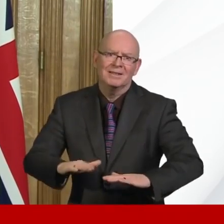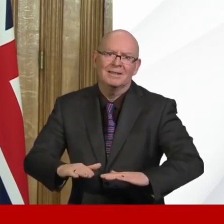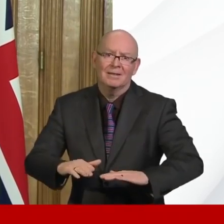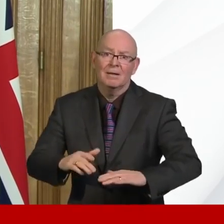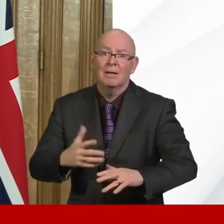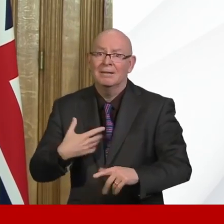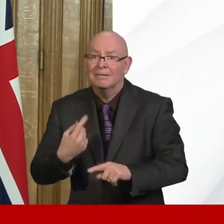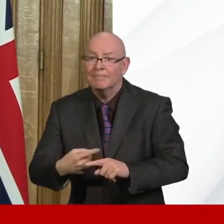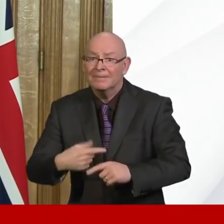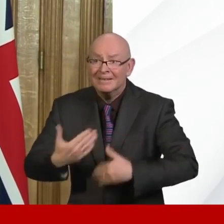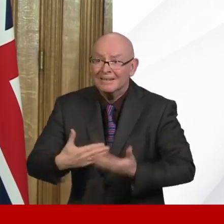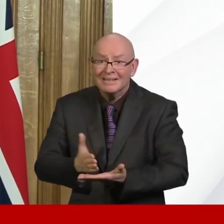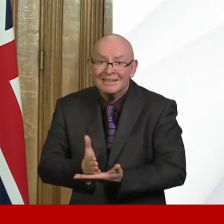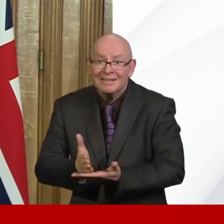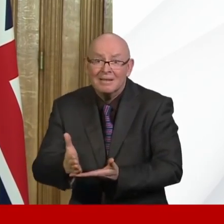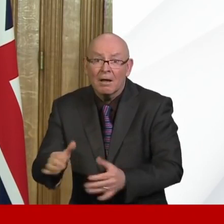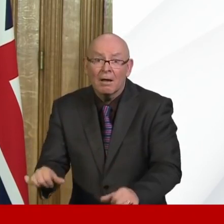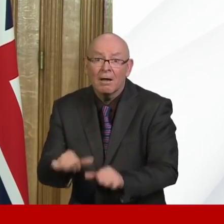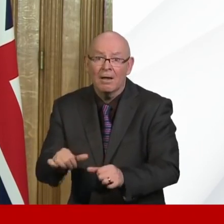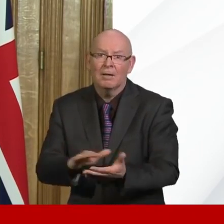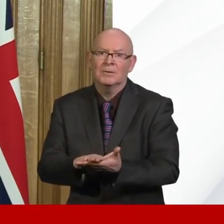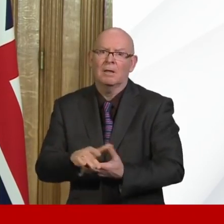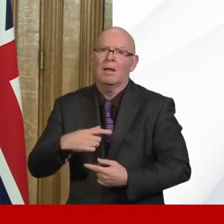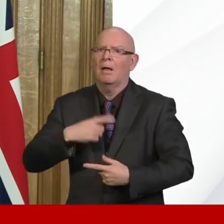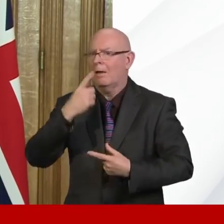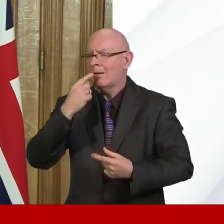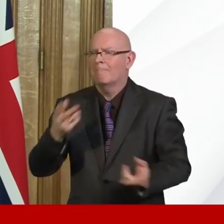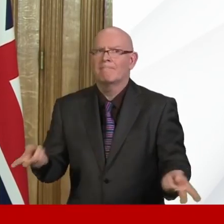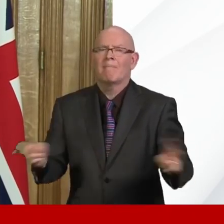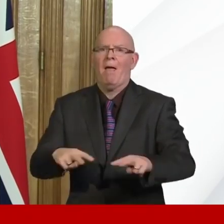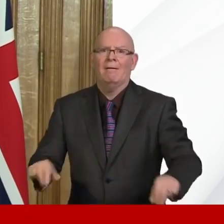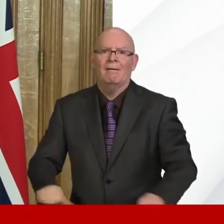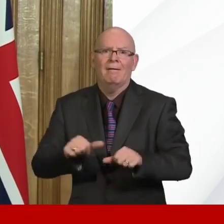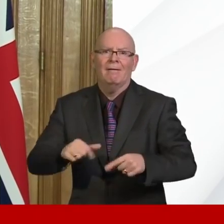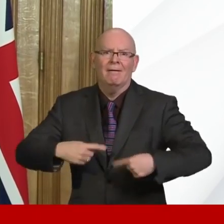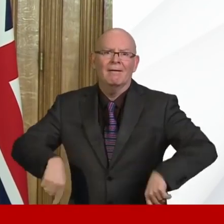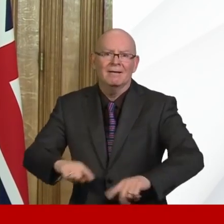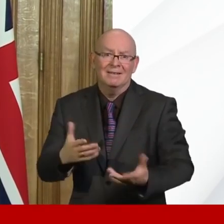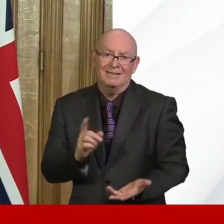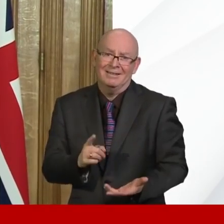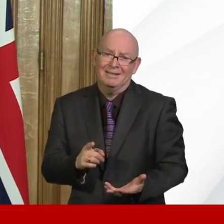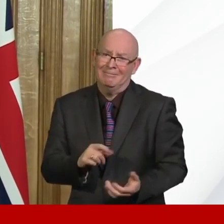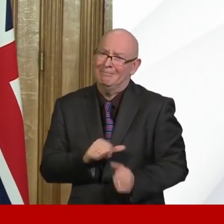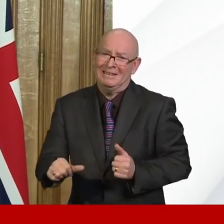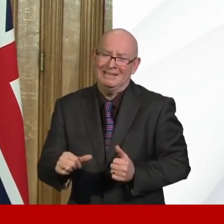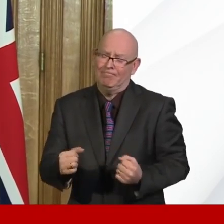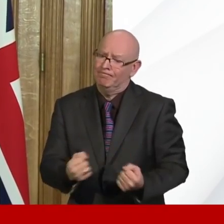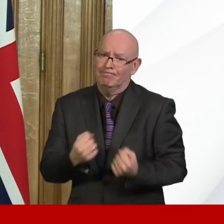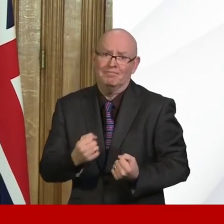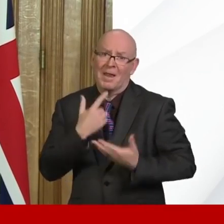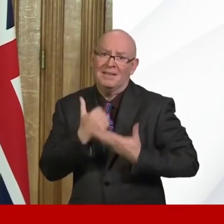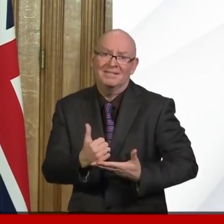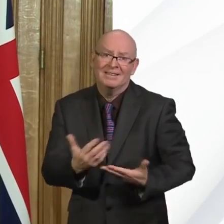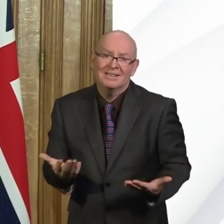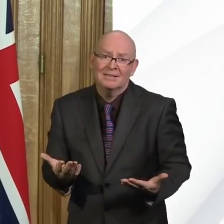quite wrong to do so, we do not rule out taking further and faster measures in due course. Thank you all very